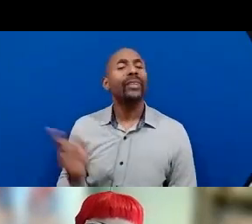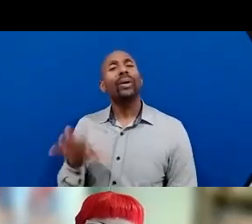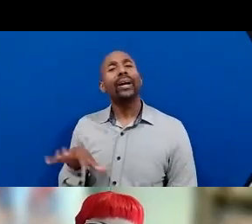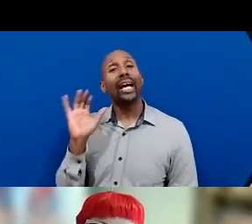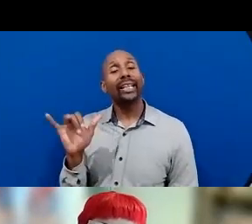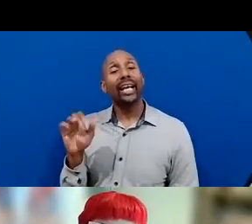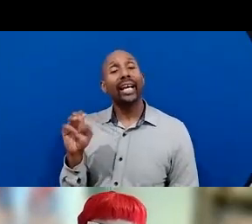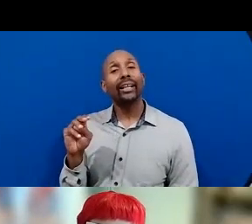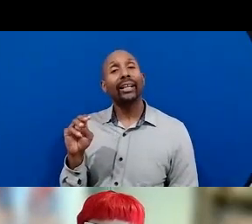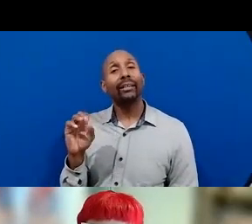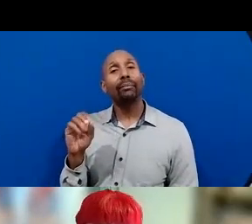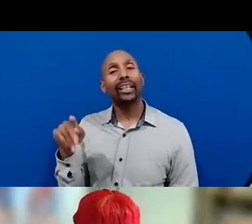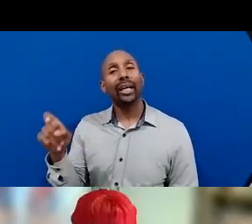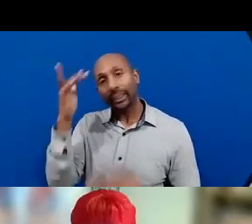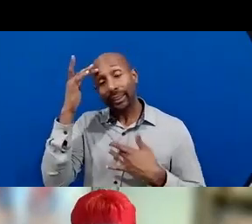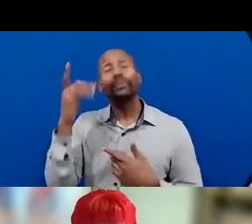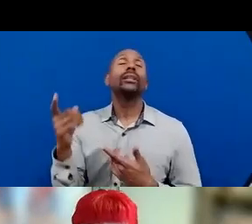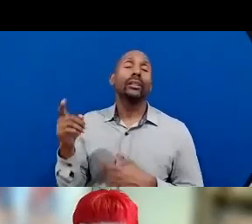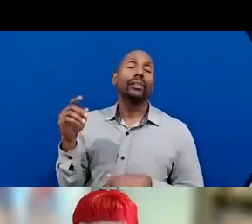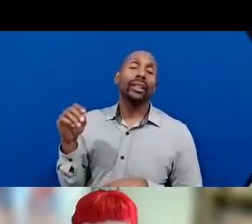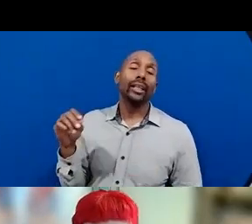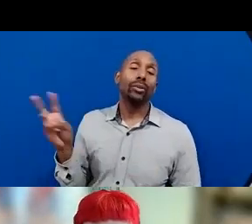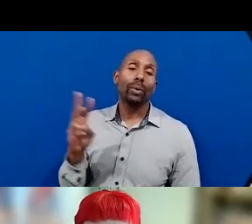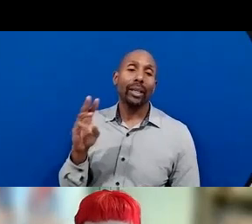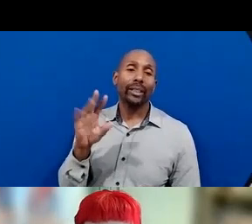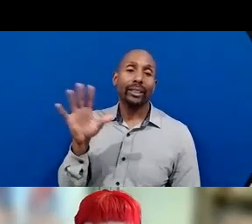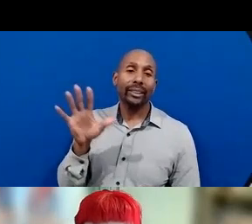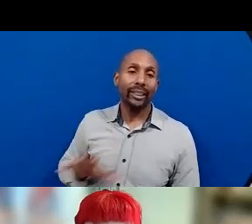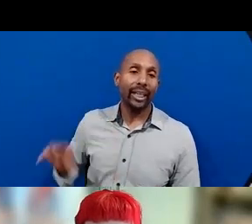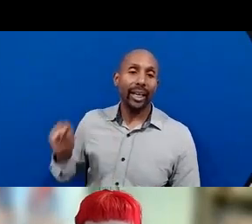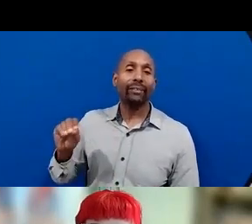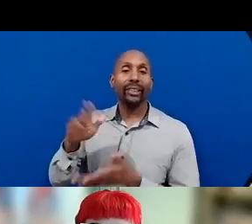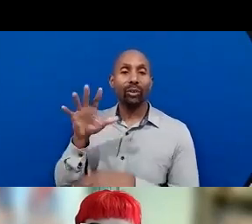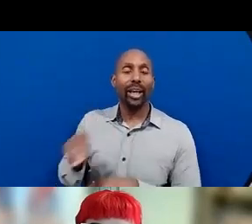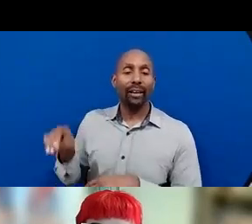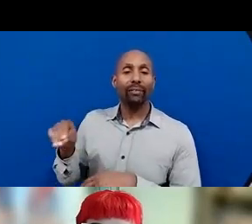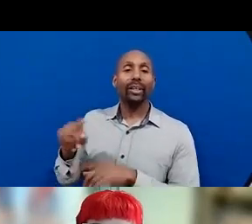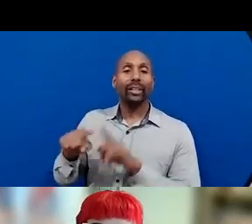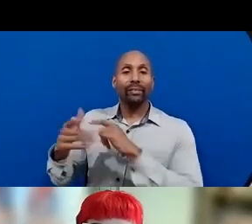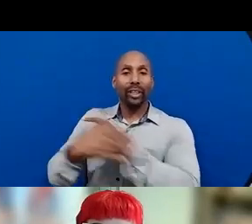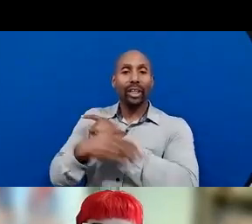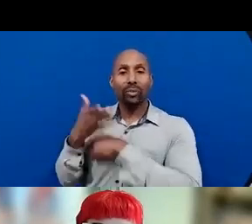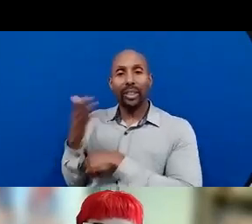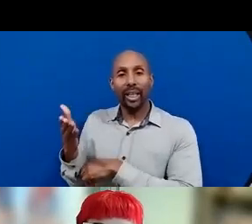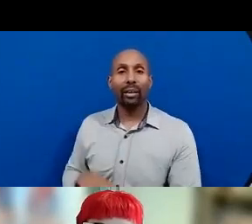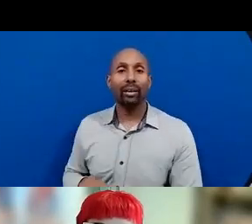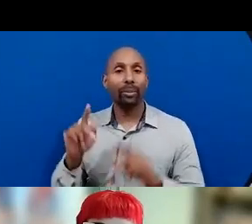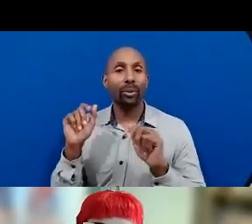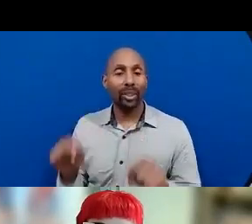And people can get it through these same ways that we already talked about. They can also get it